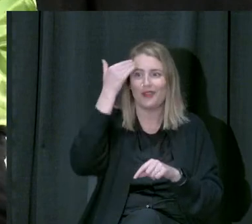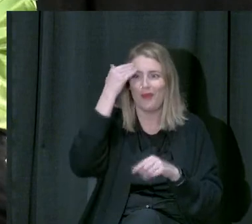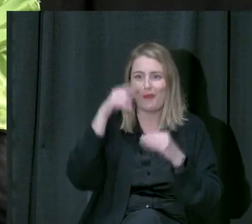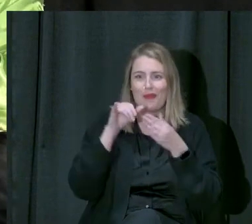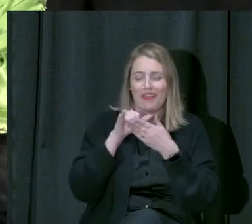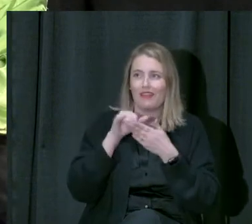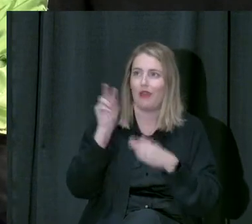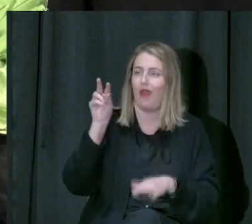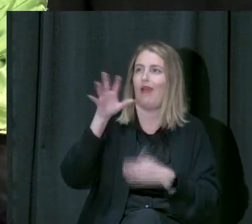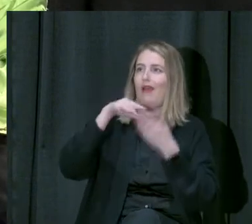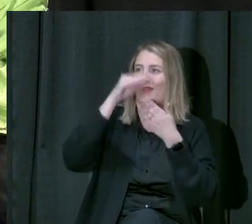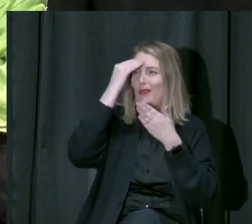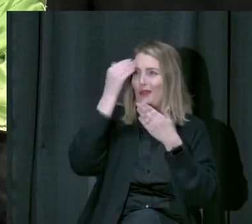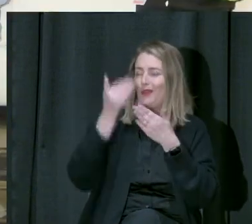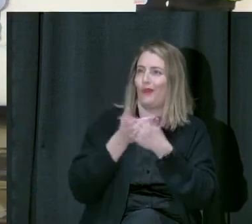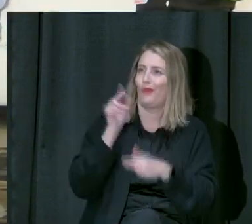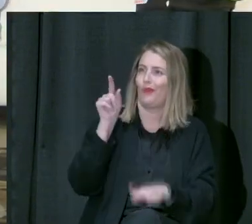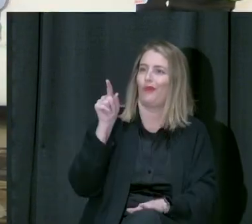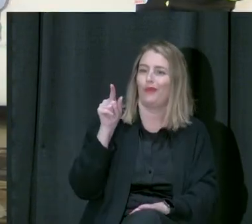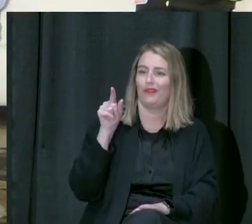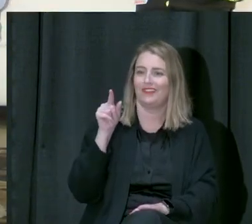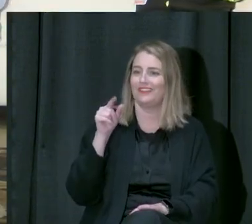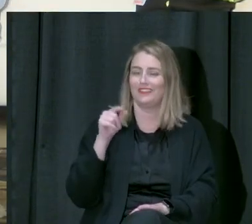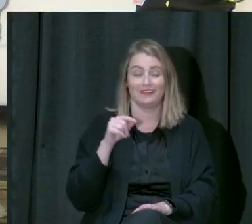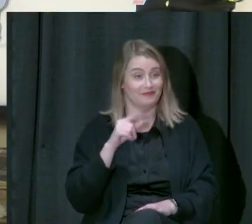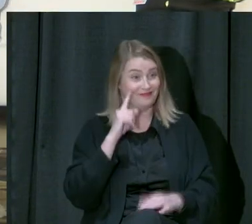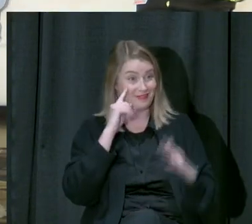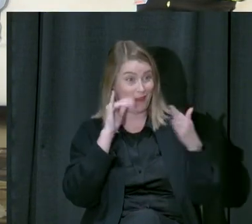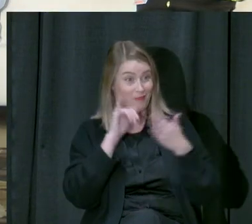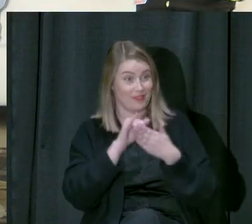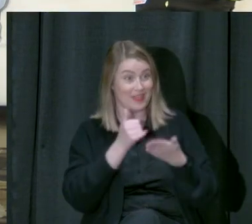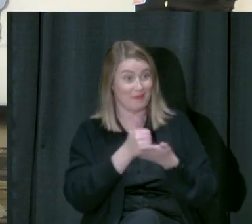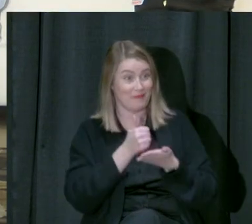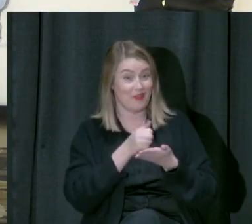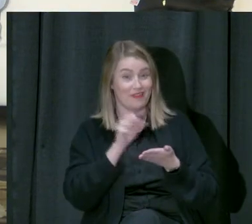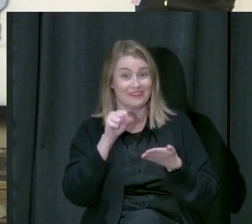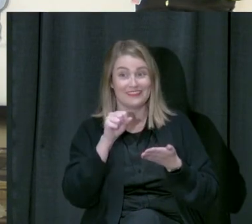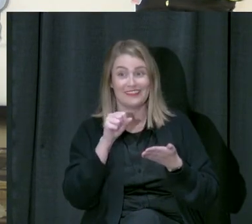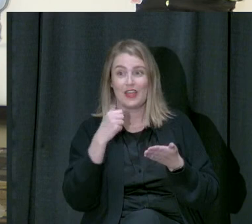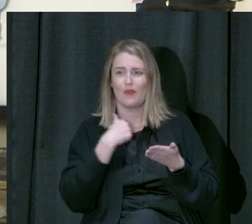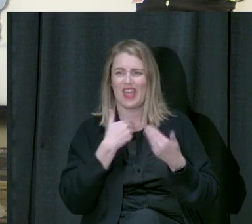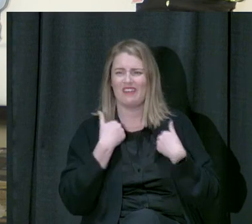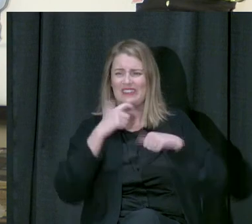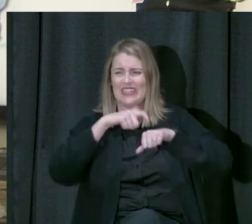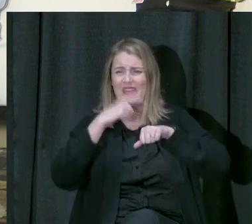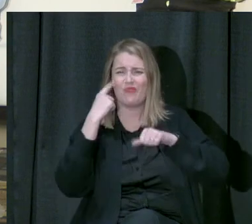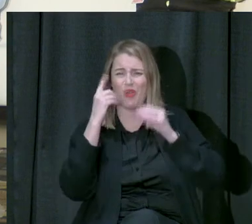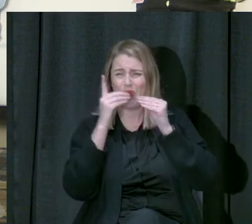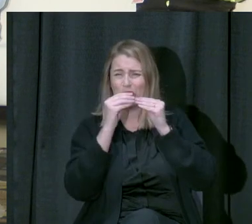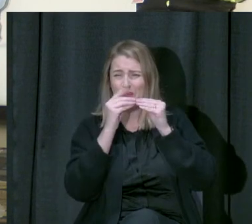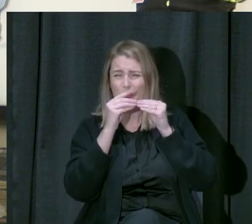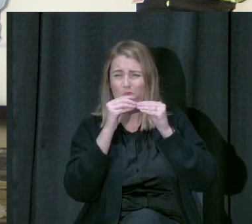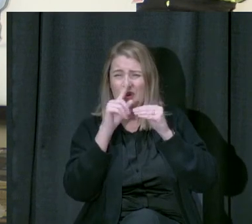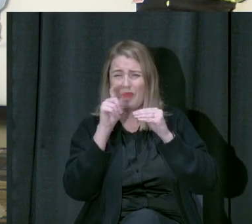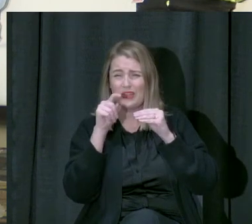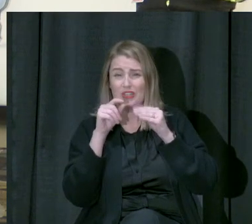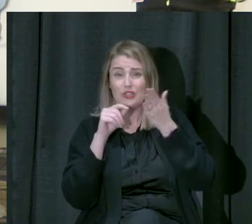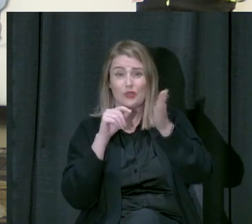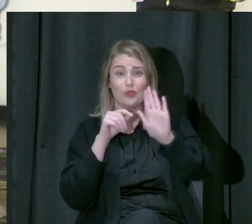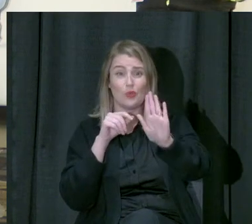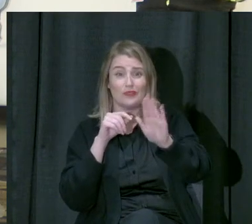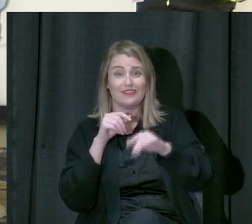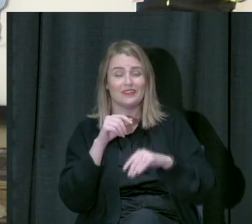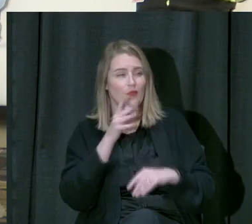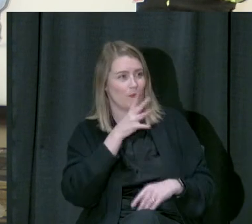document. Excellent. Thank you. Hopefully that was helpful. We probably have time for one more question. Can we take your question, please?